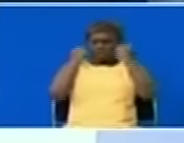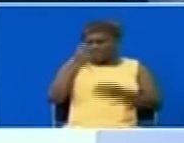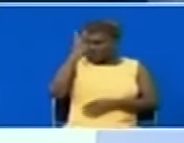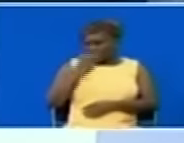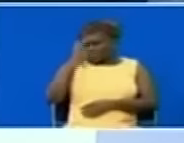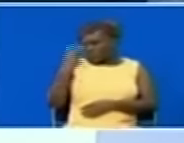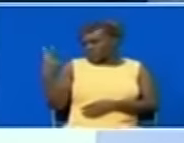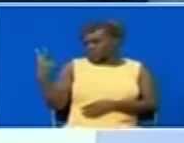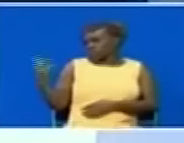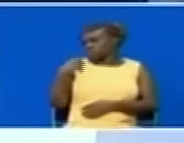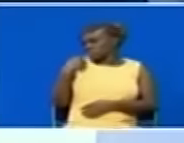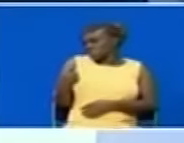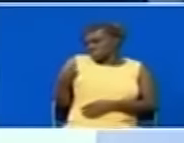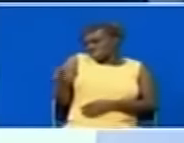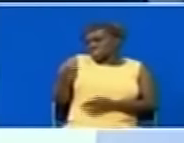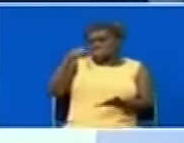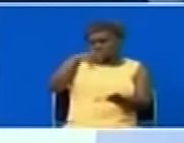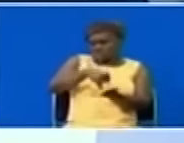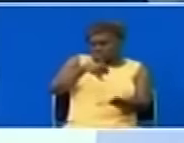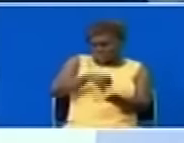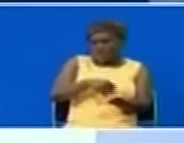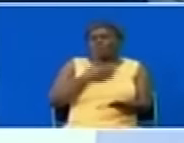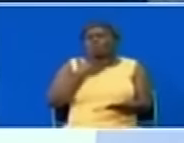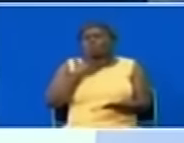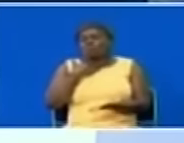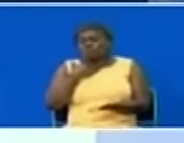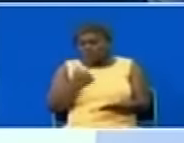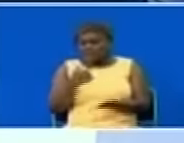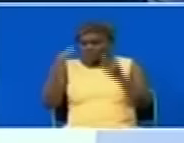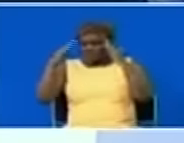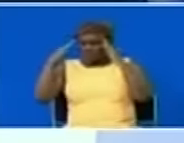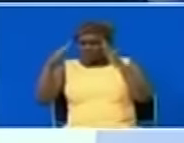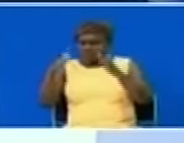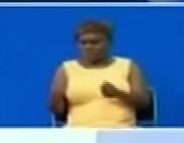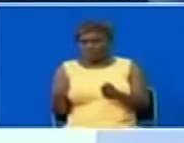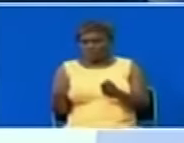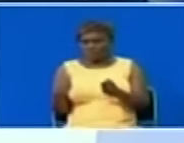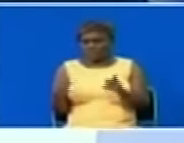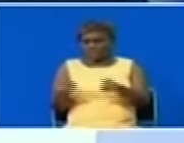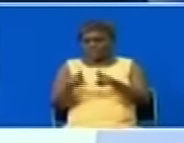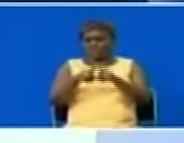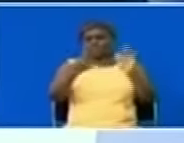had argued that the procedure was intrusive and wanted it categorized as rape by law.